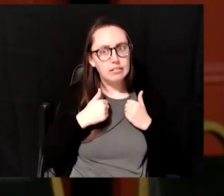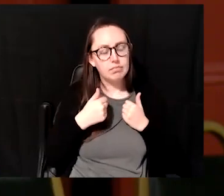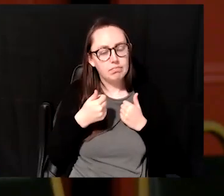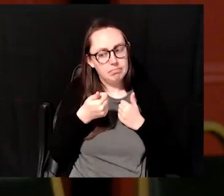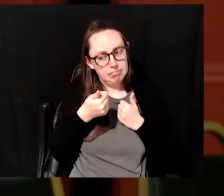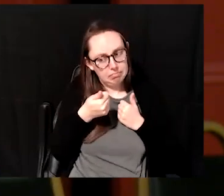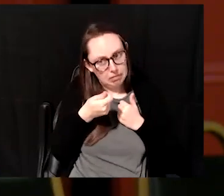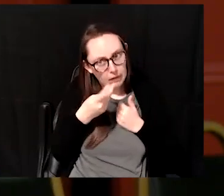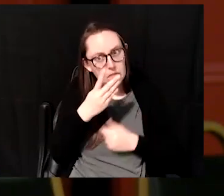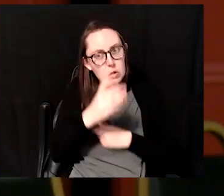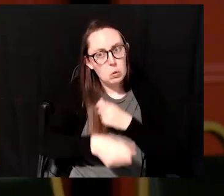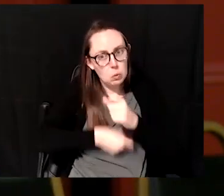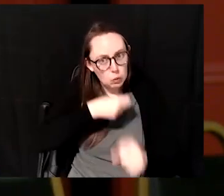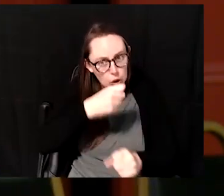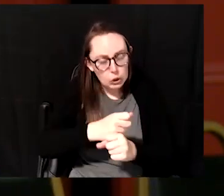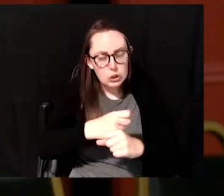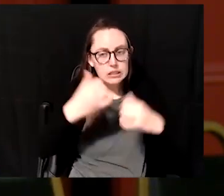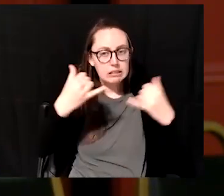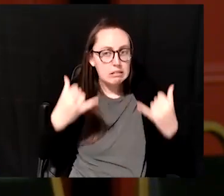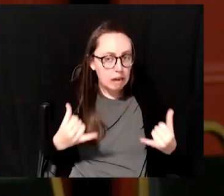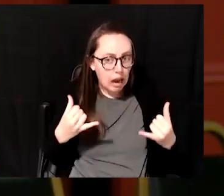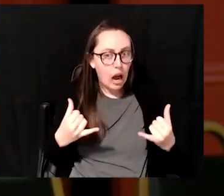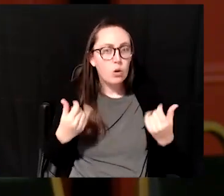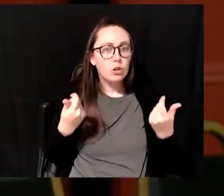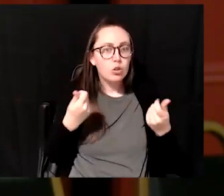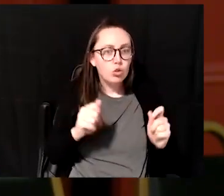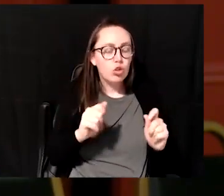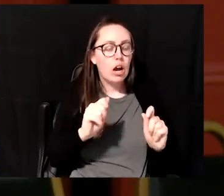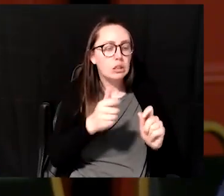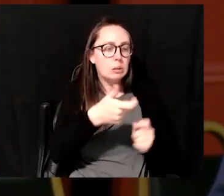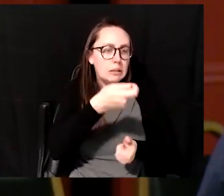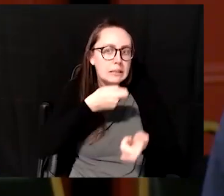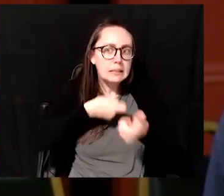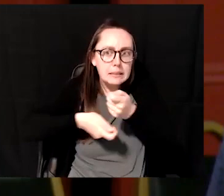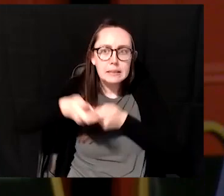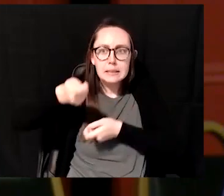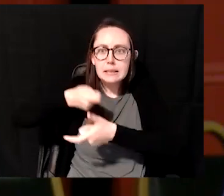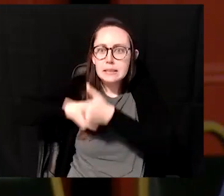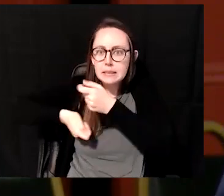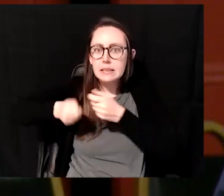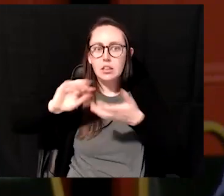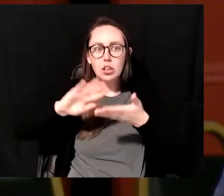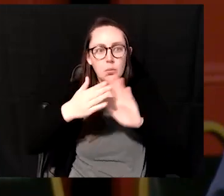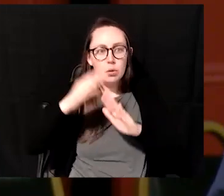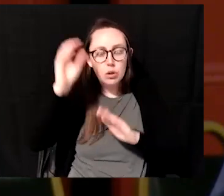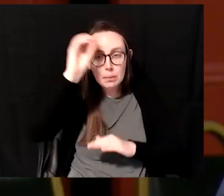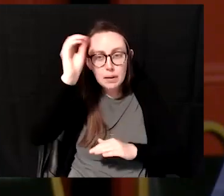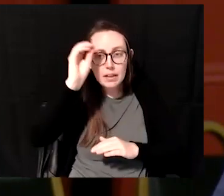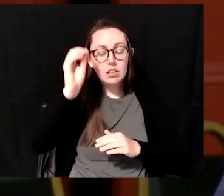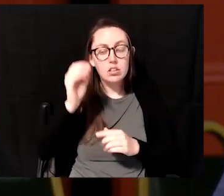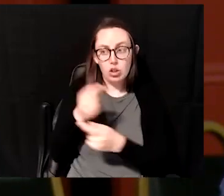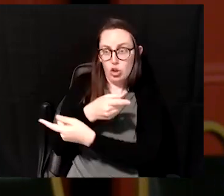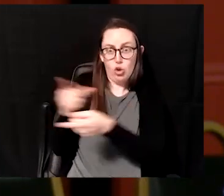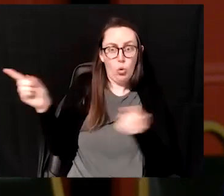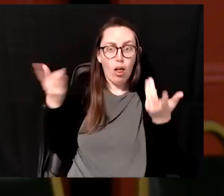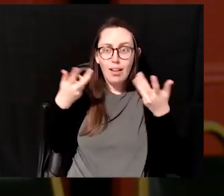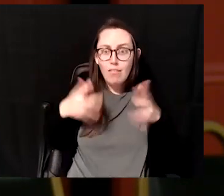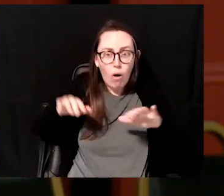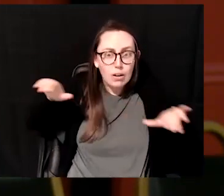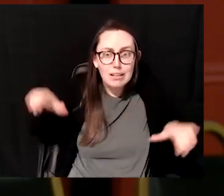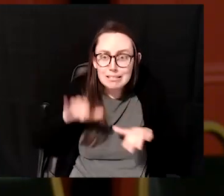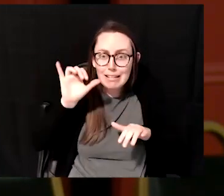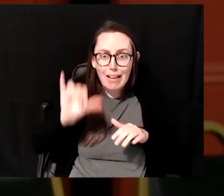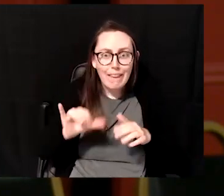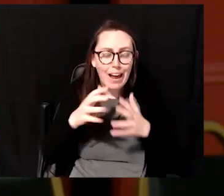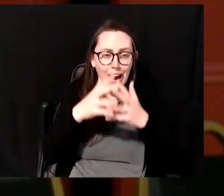um presence these conversations to seek and solicit Community opinions and we've done a lot of that y'all have done a lot of that through I'm